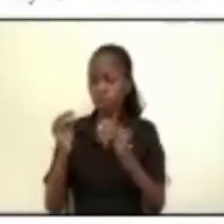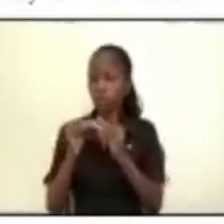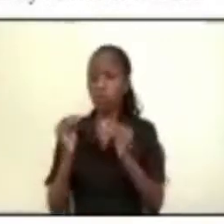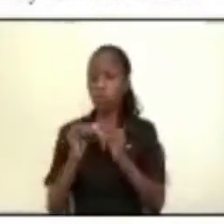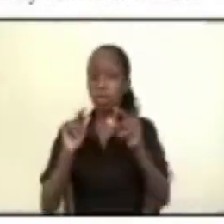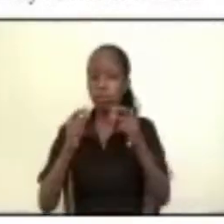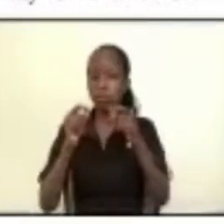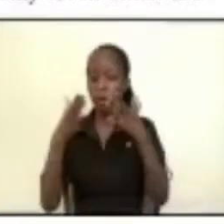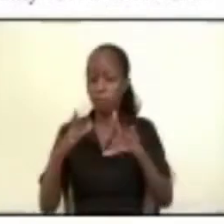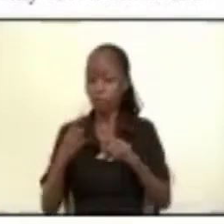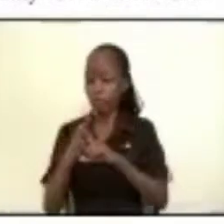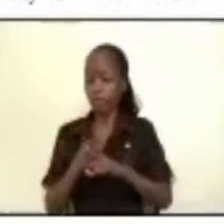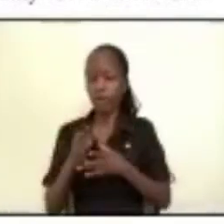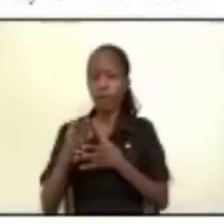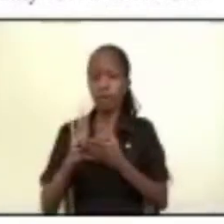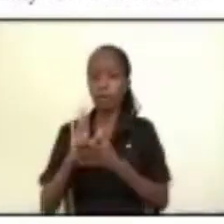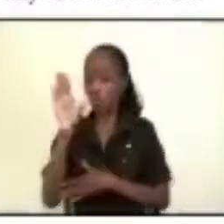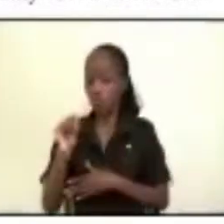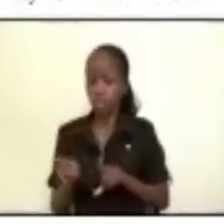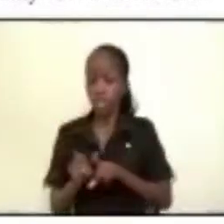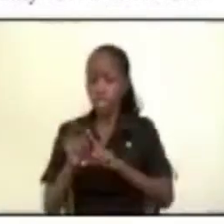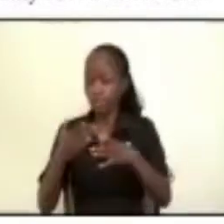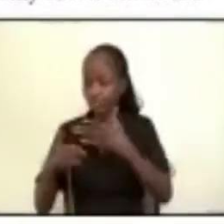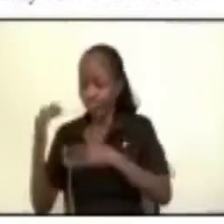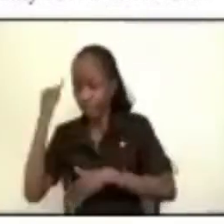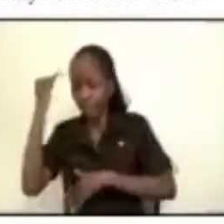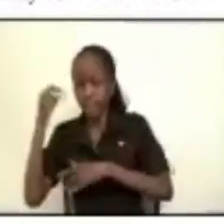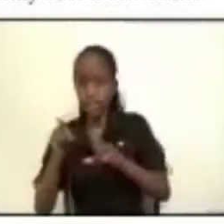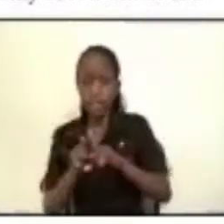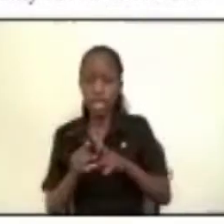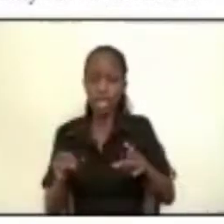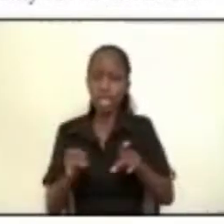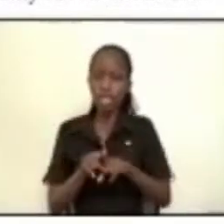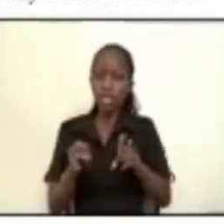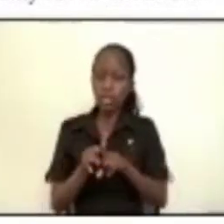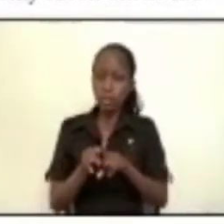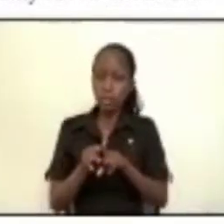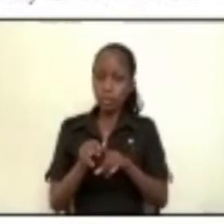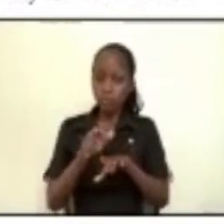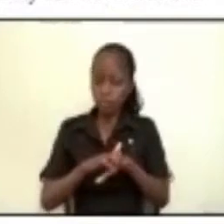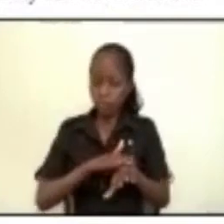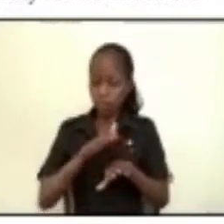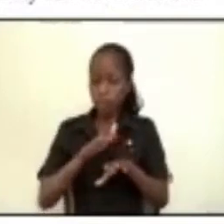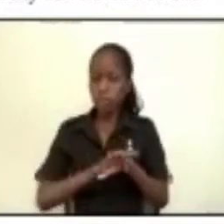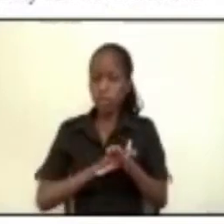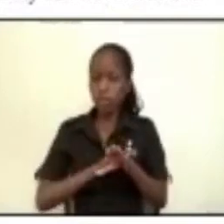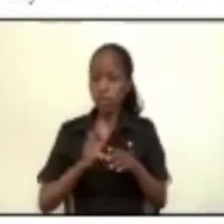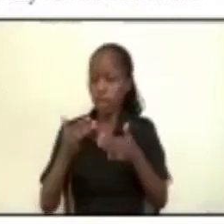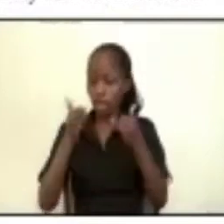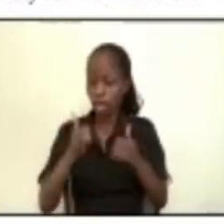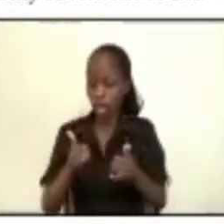from different parts of the continent. You get to exchange ideas. You get to, and slowly by slowly, you begin shifting that